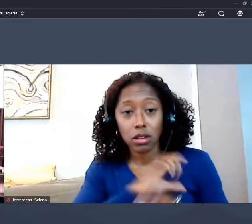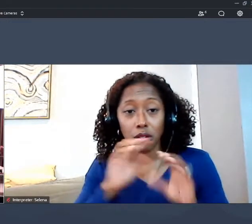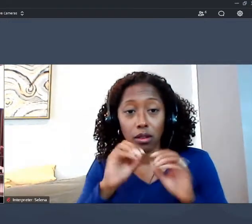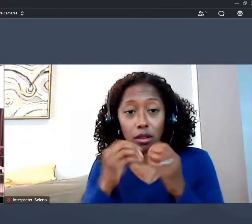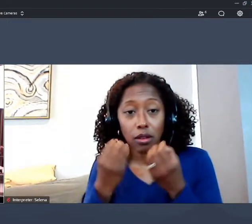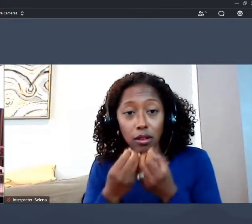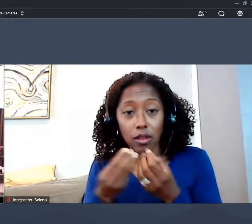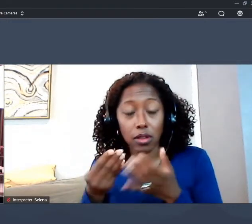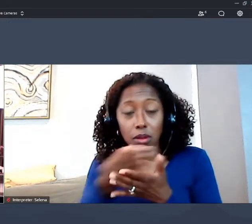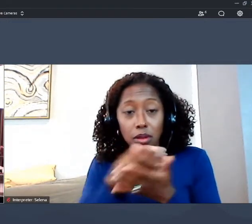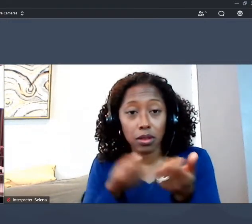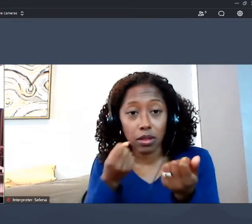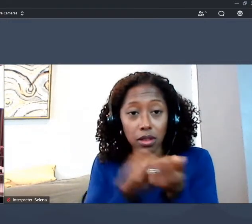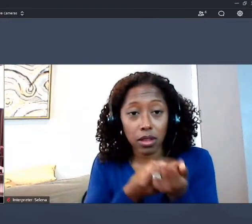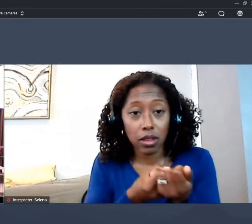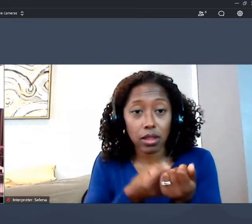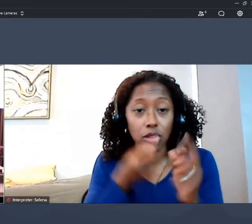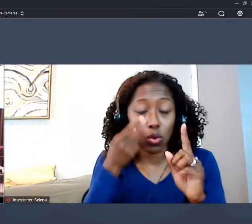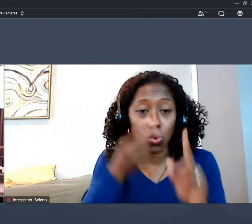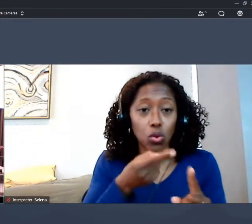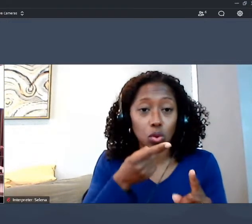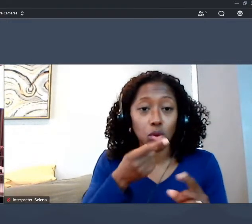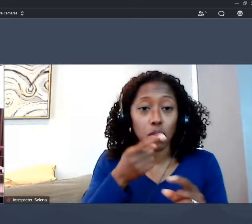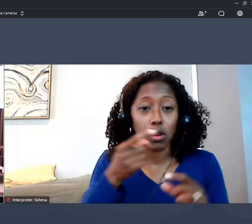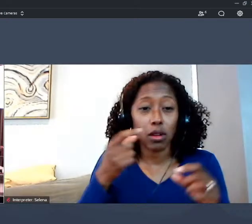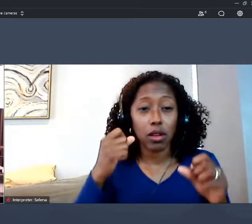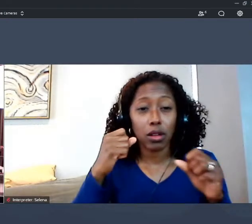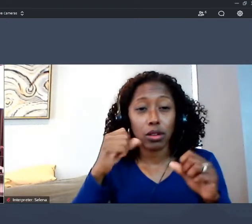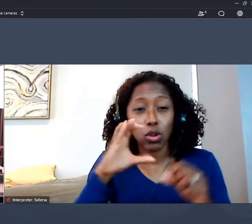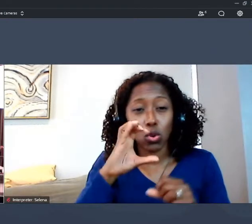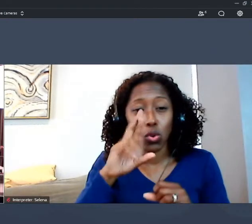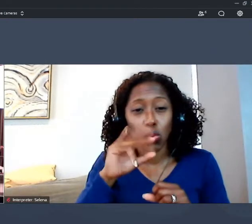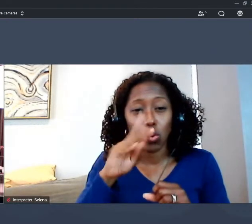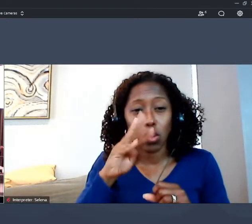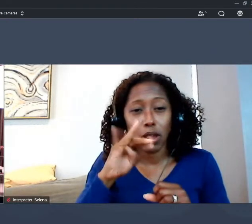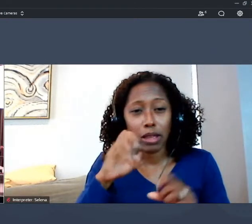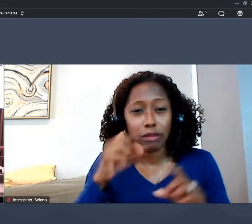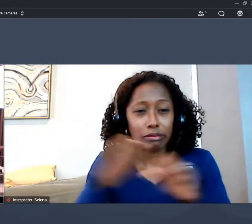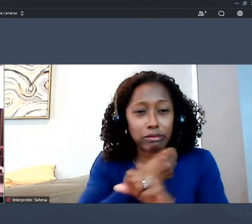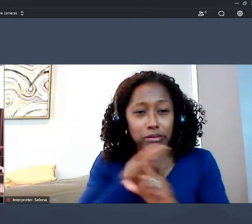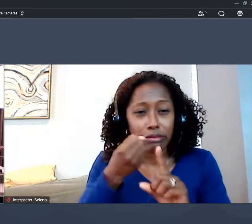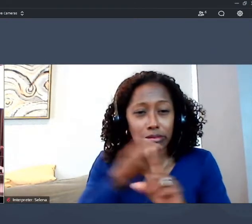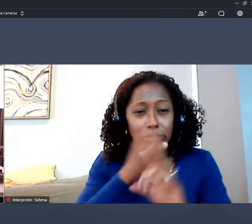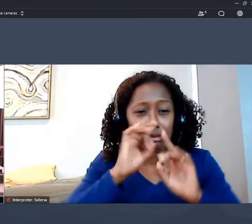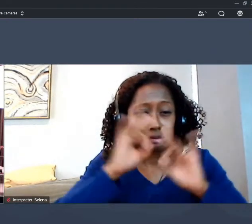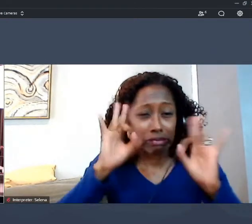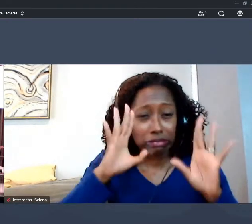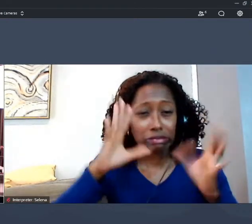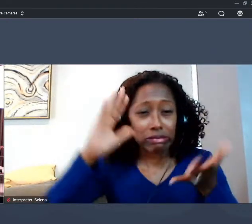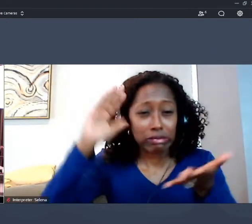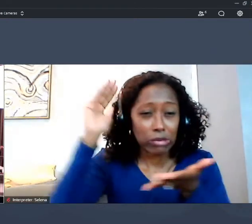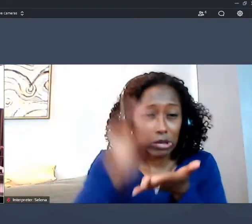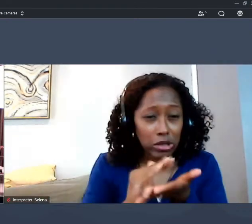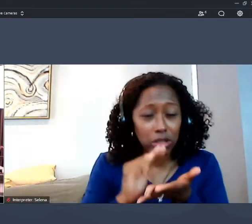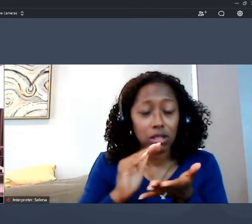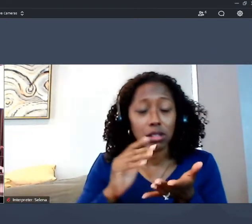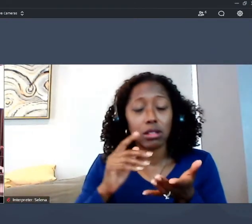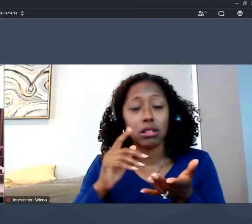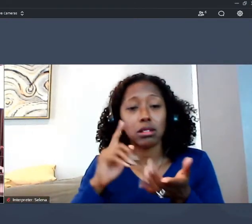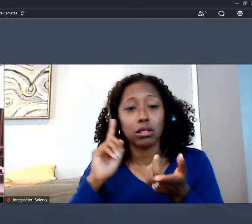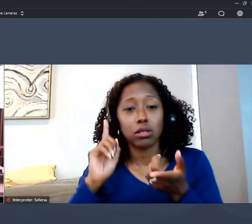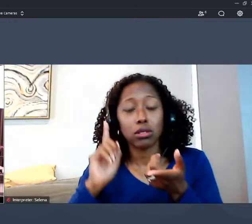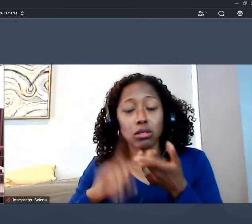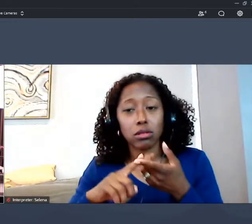to reduce violent crime in Shelby County, Tennessee, through collaborative federal, state, and local criminal justice